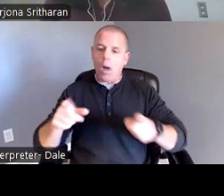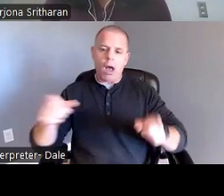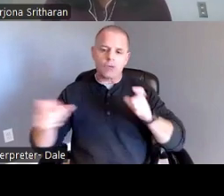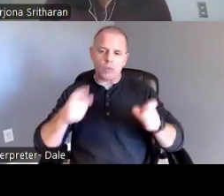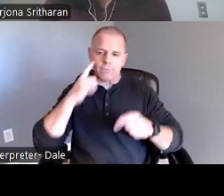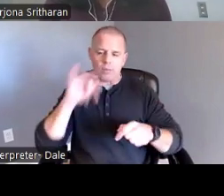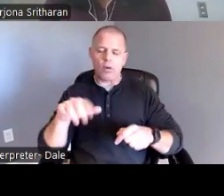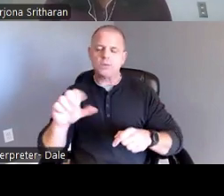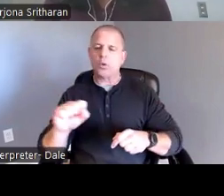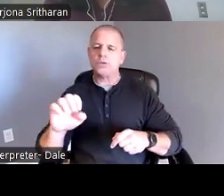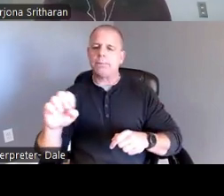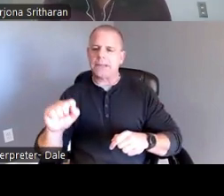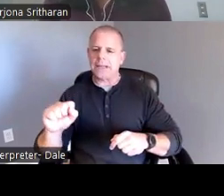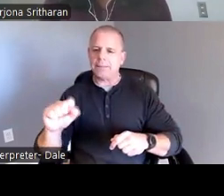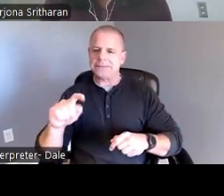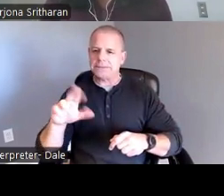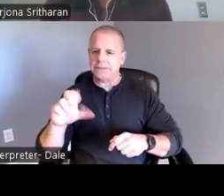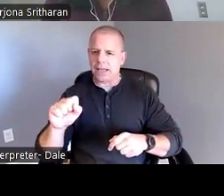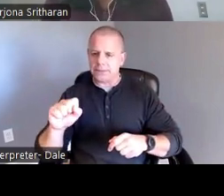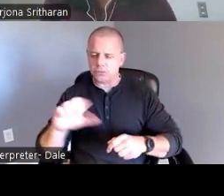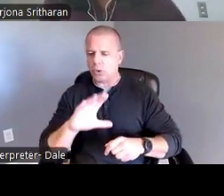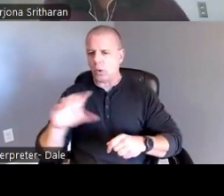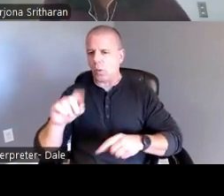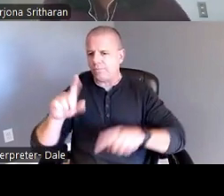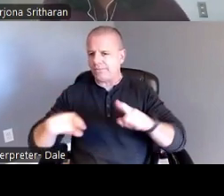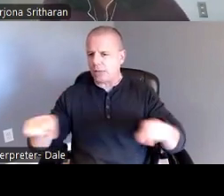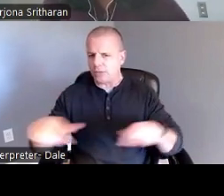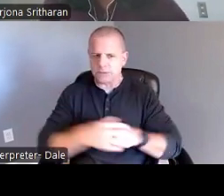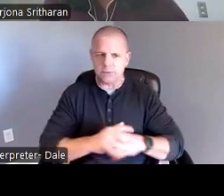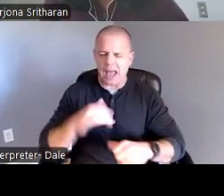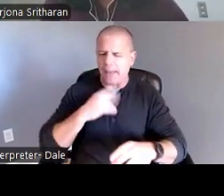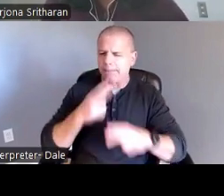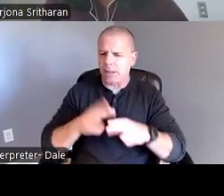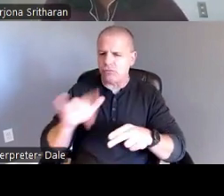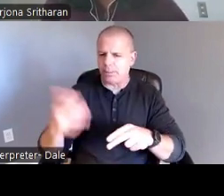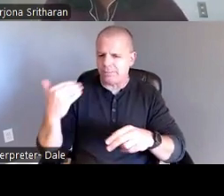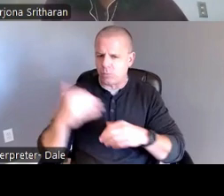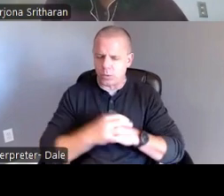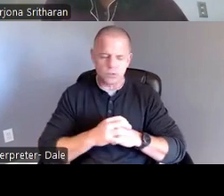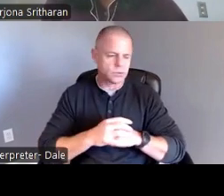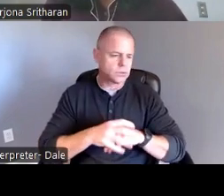socioeconomic status covariates I mentioned earlier.